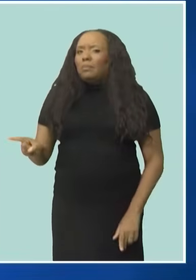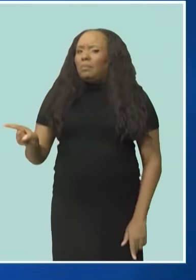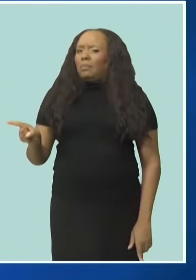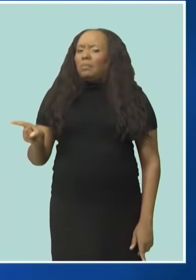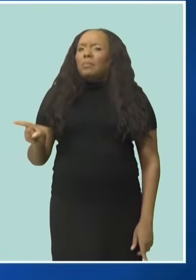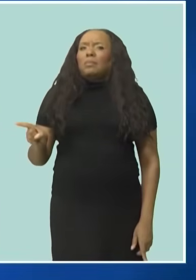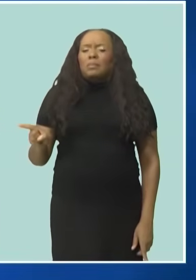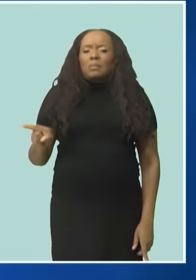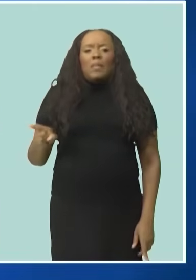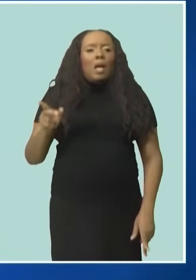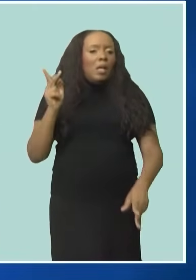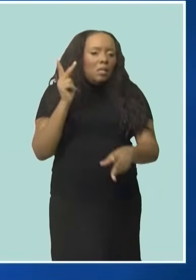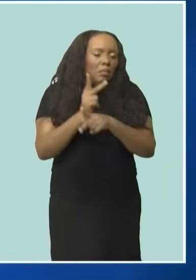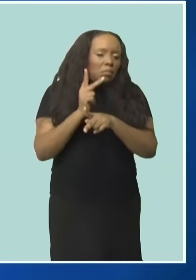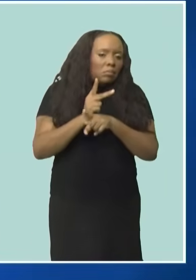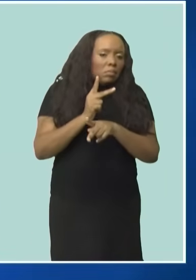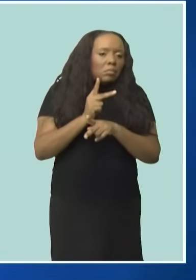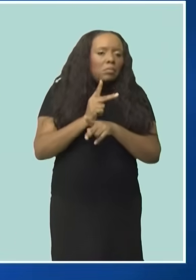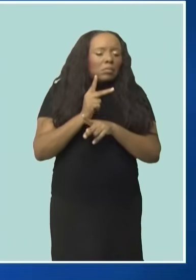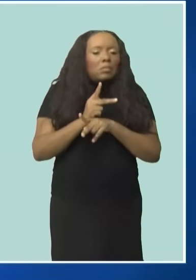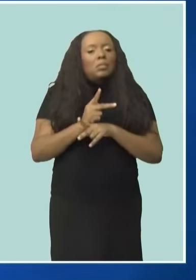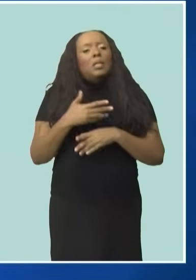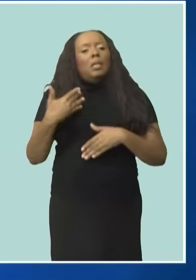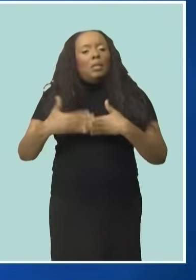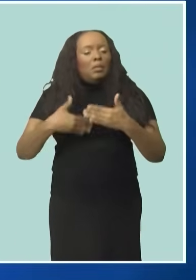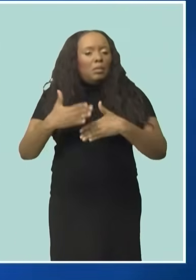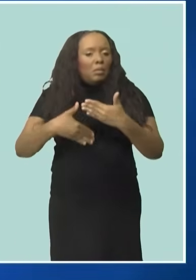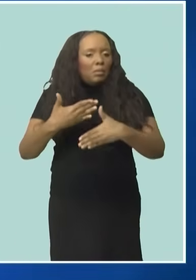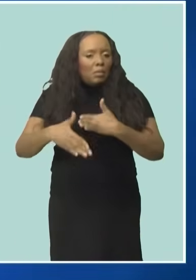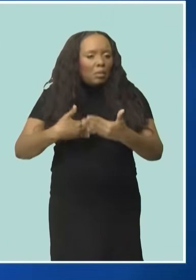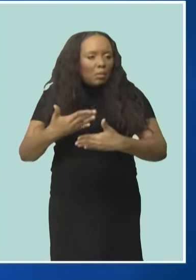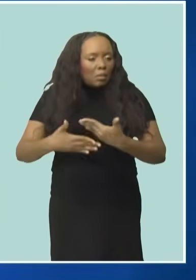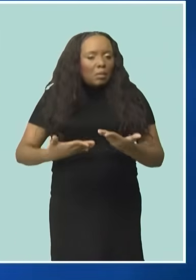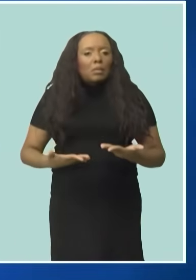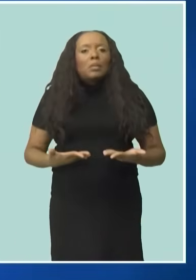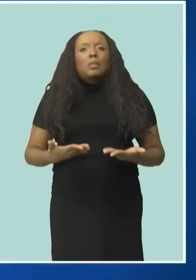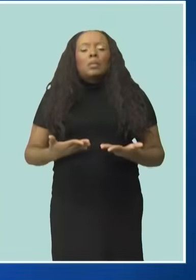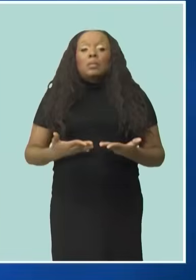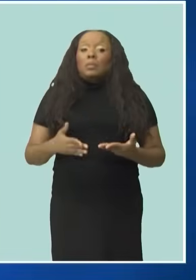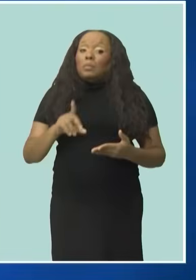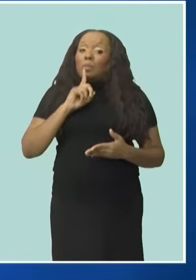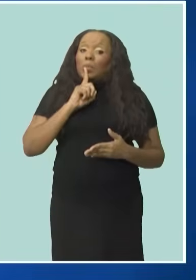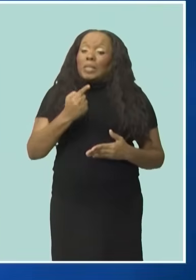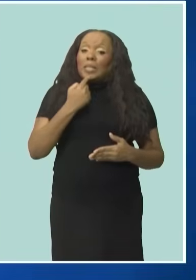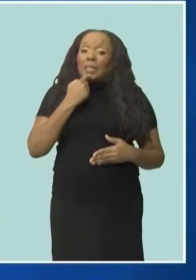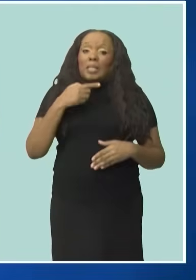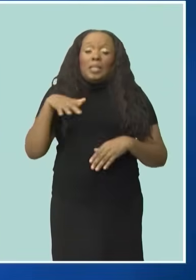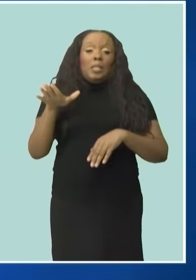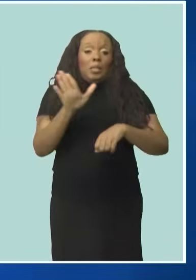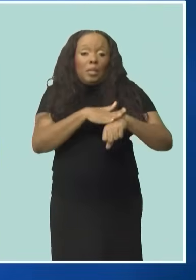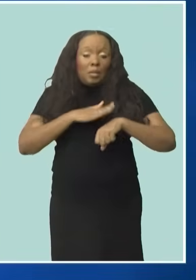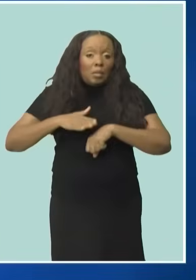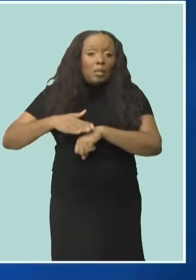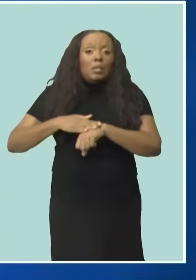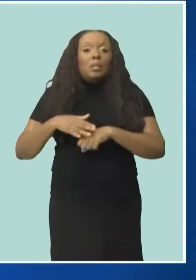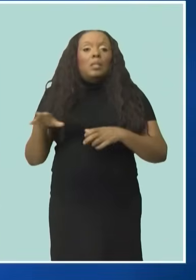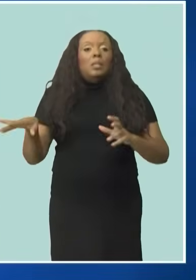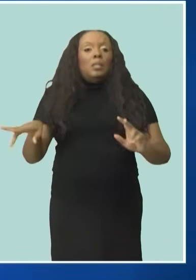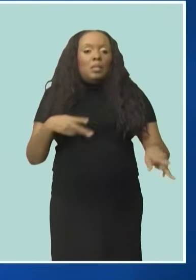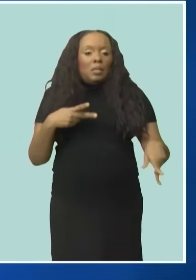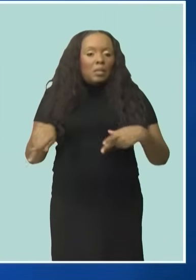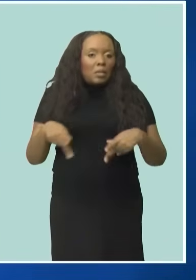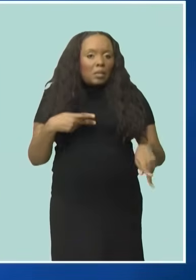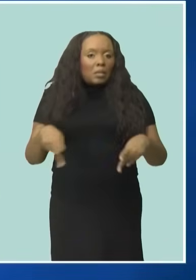them to be extra cautious as they go about their daily duties, extra cautious as they go to parties and fests. You